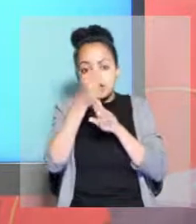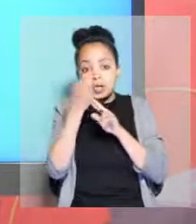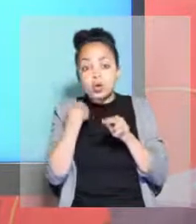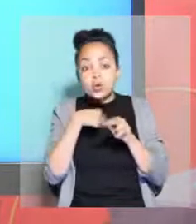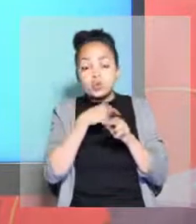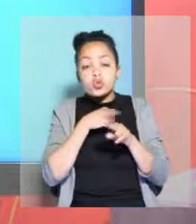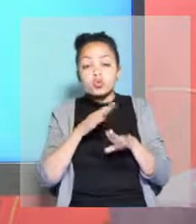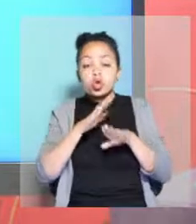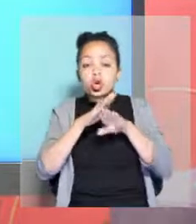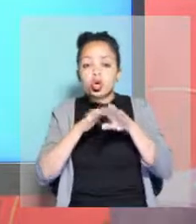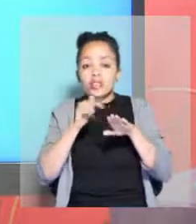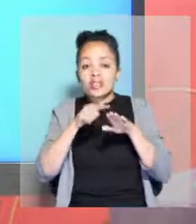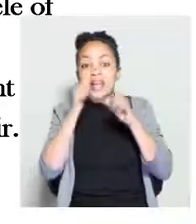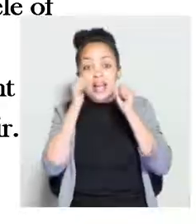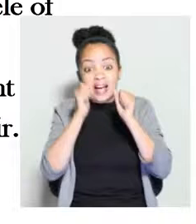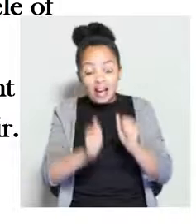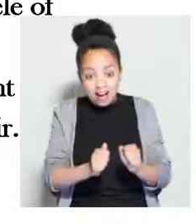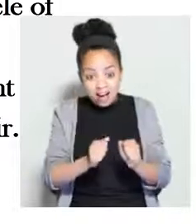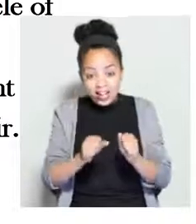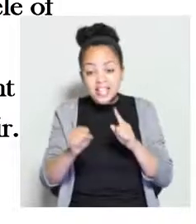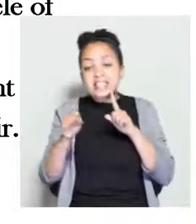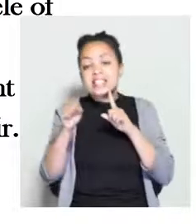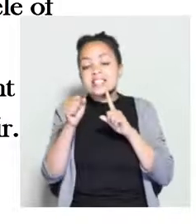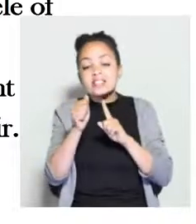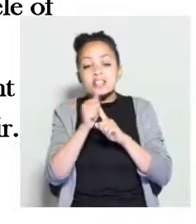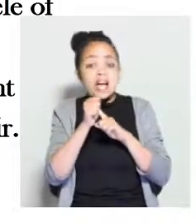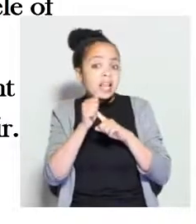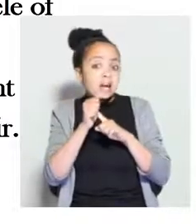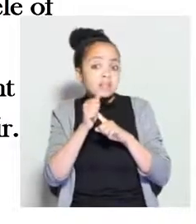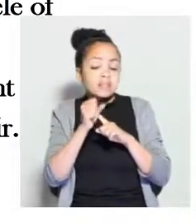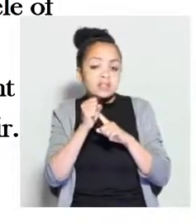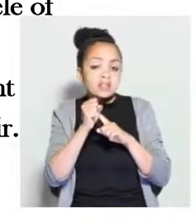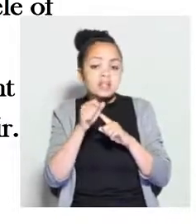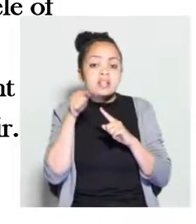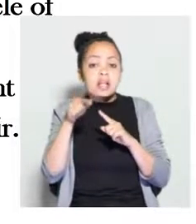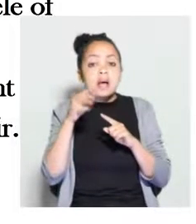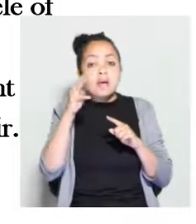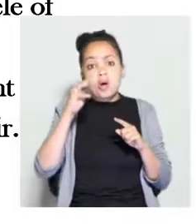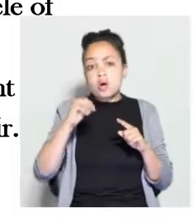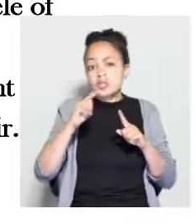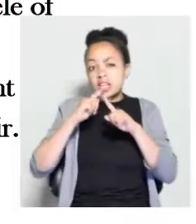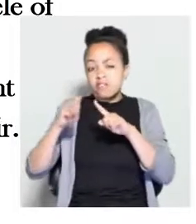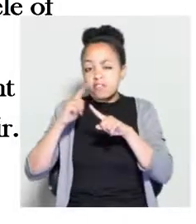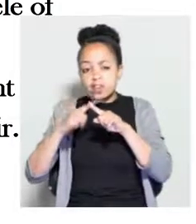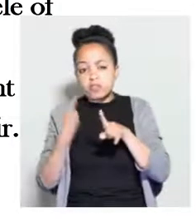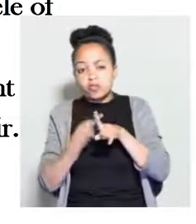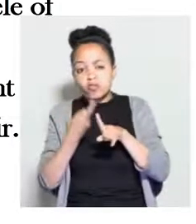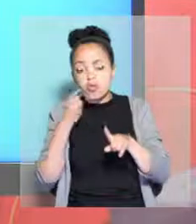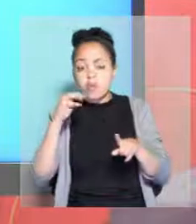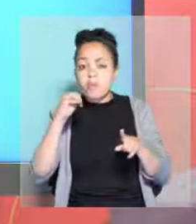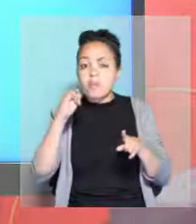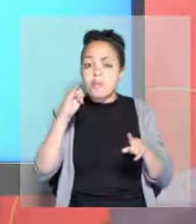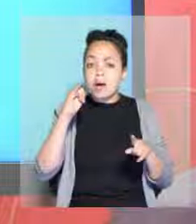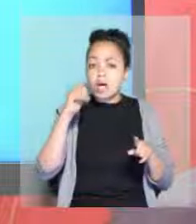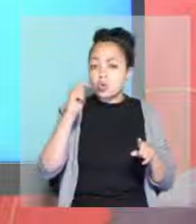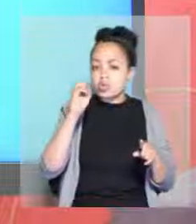call they can synapse. And again, one feature that meiosis can be differentiated from mitosis